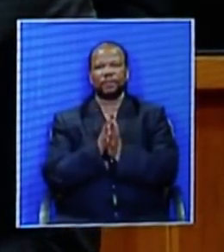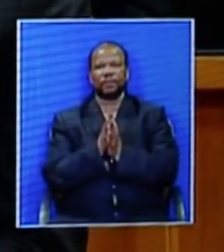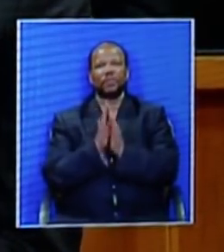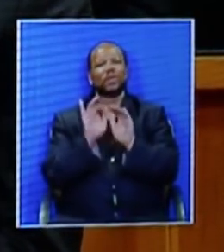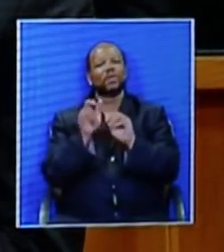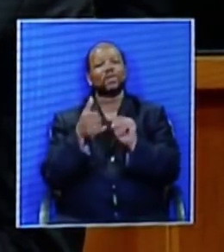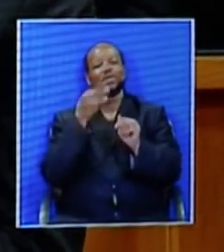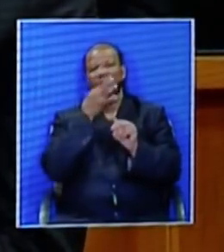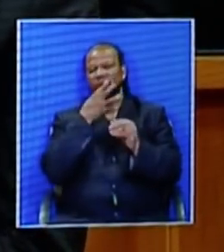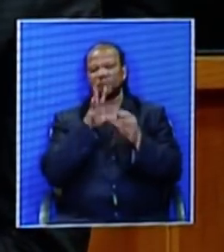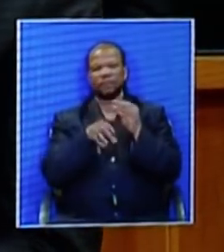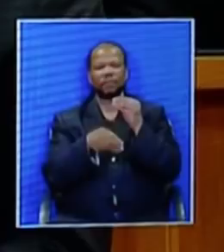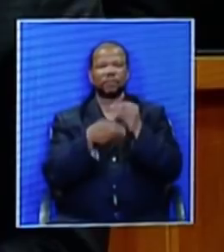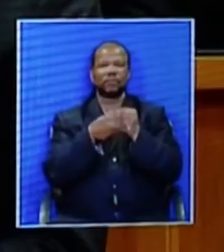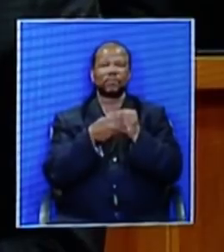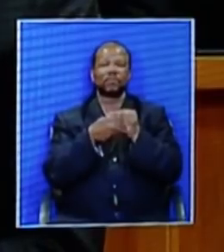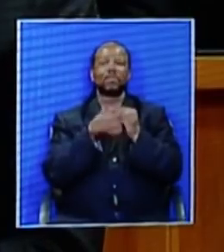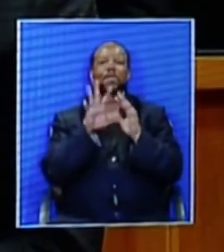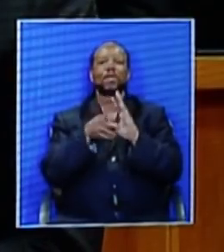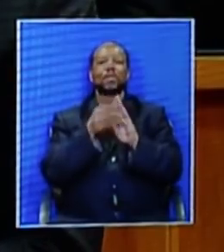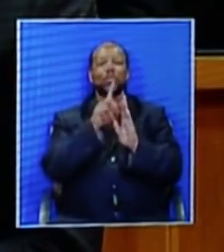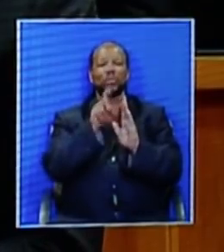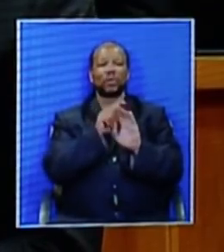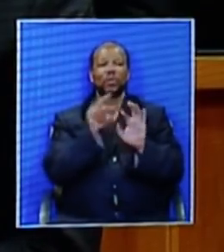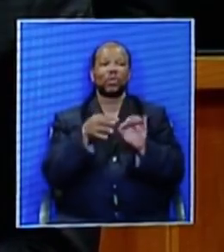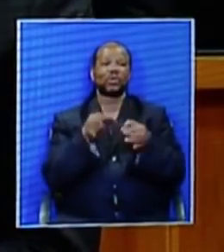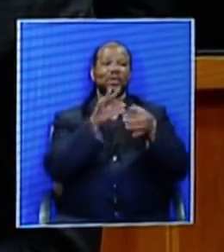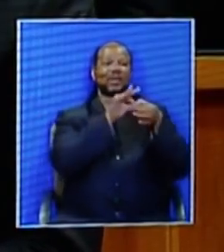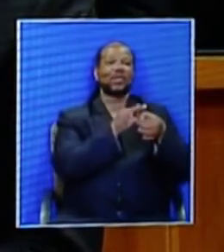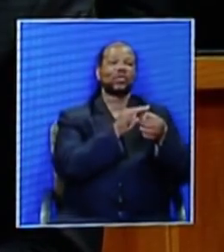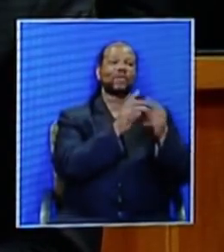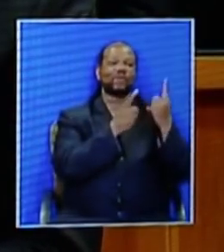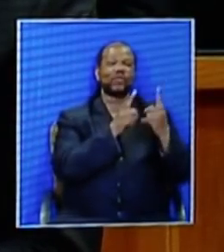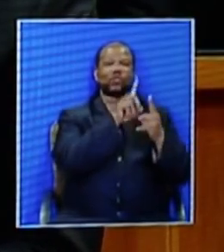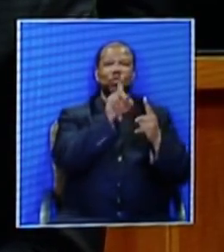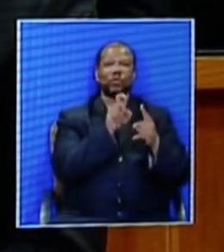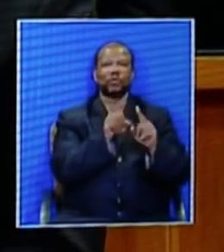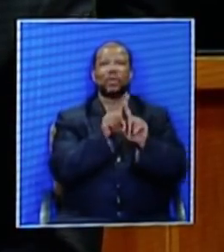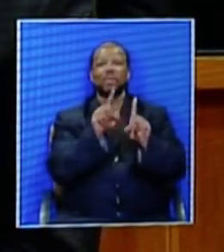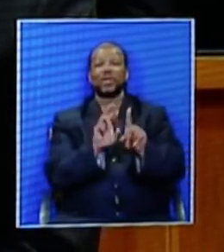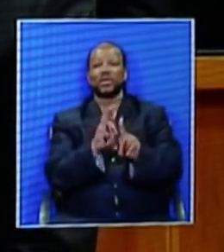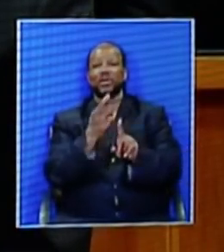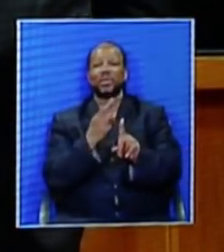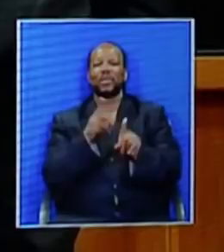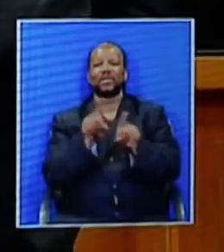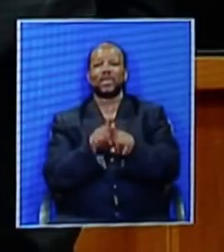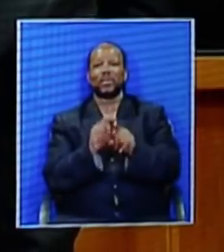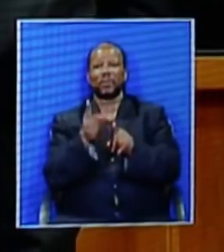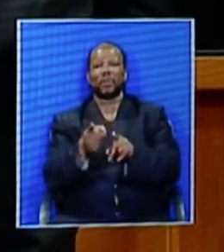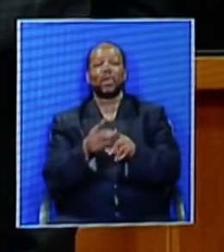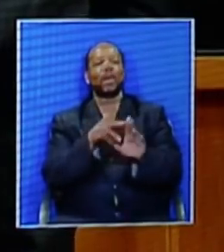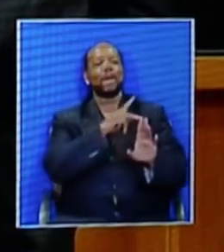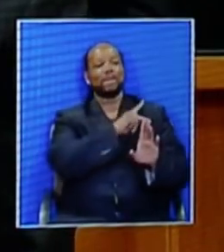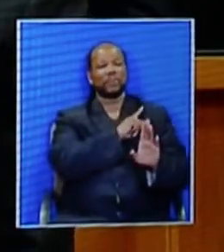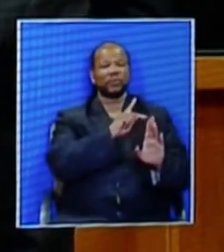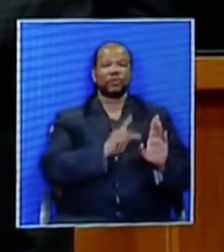says that a supplementary question must arise directly from the original question and the reply given thereto. In the